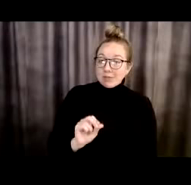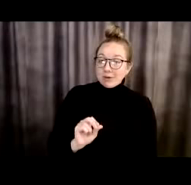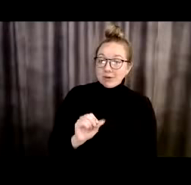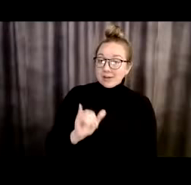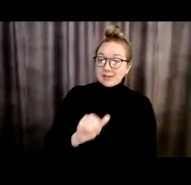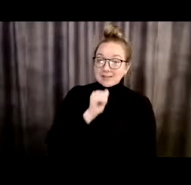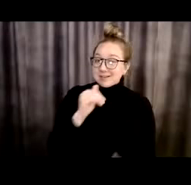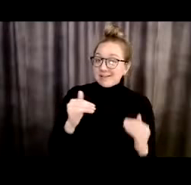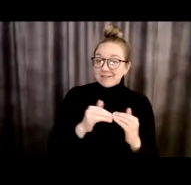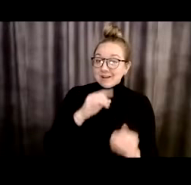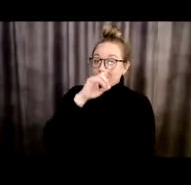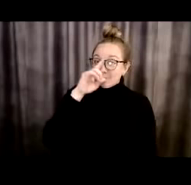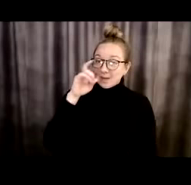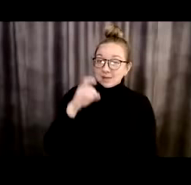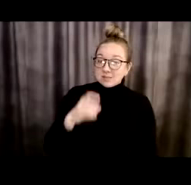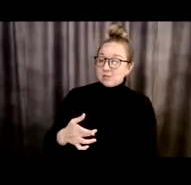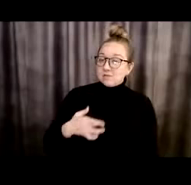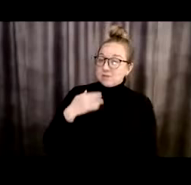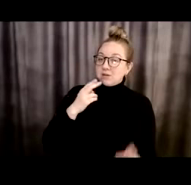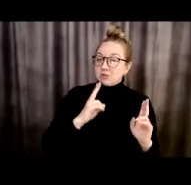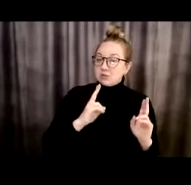because we feel rushed, right?